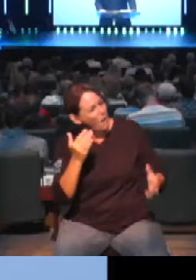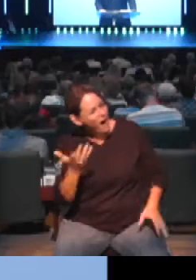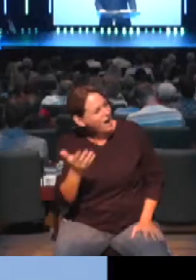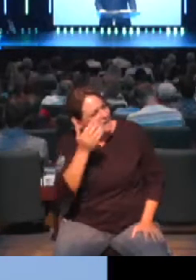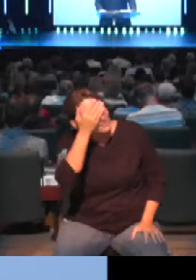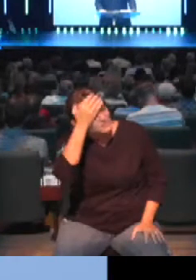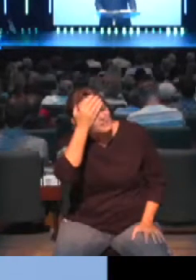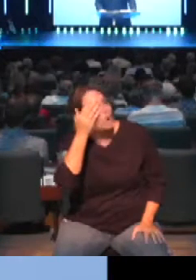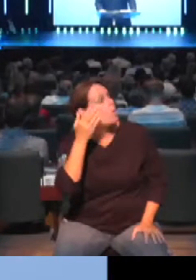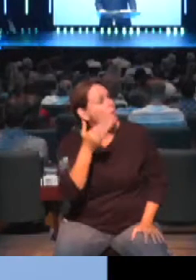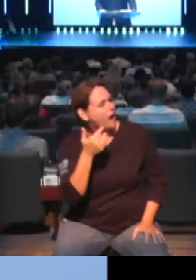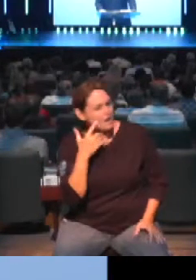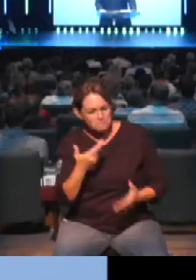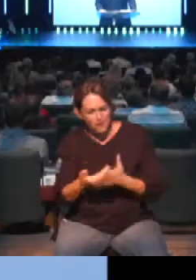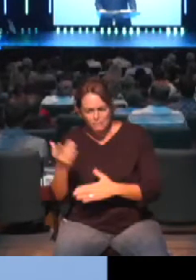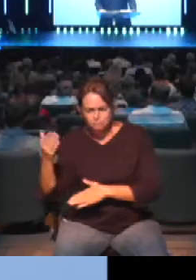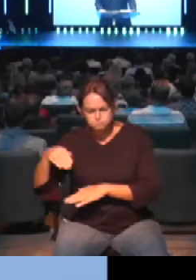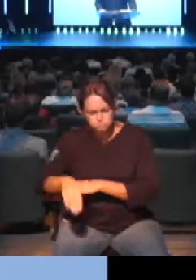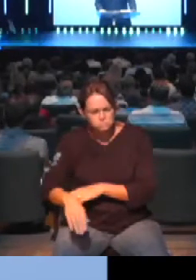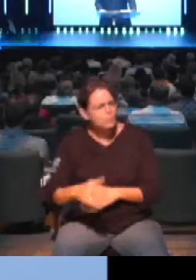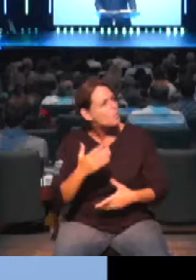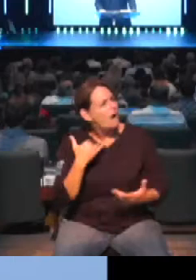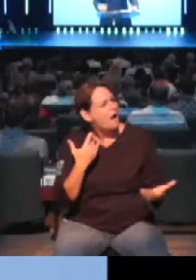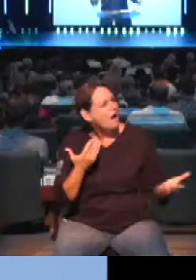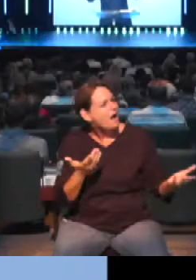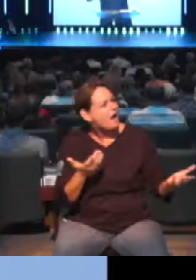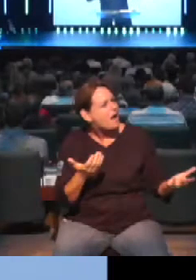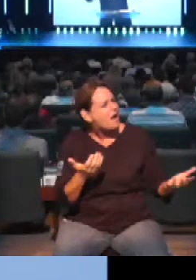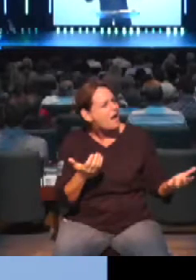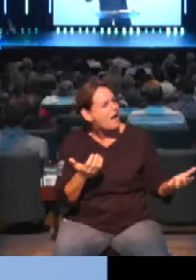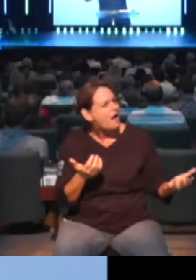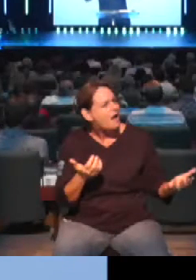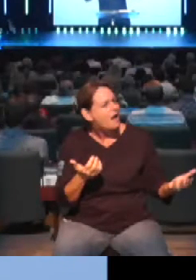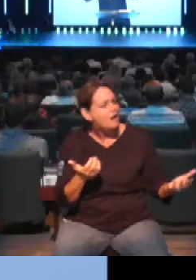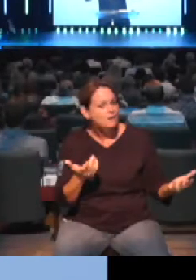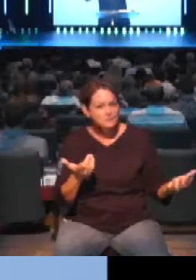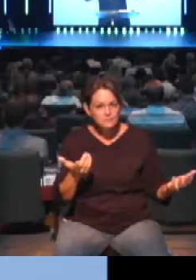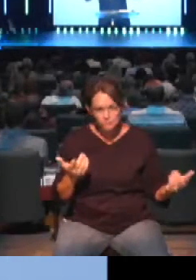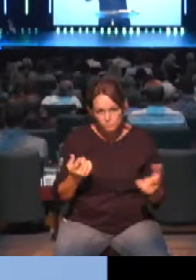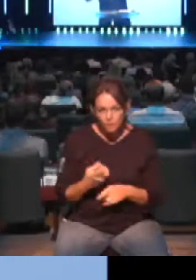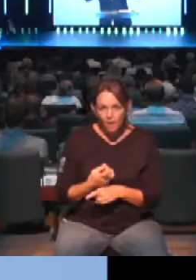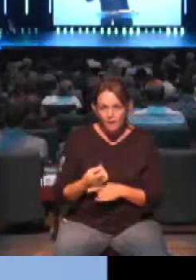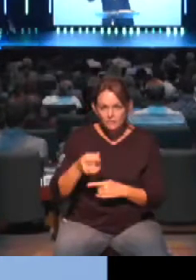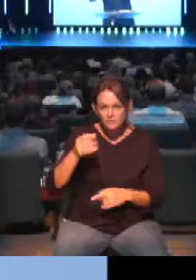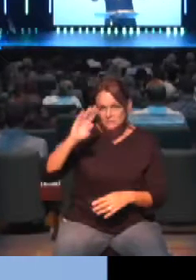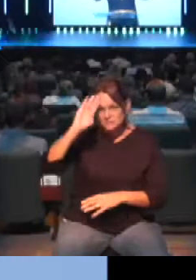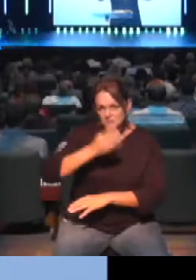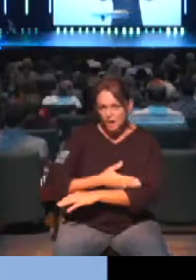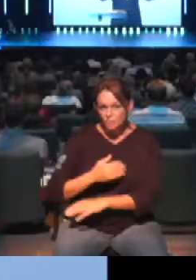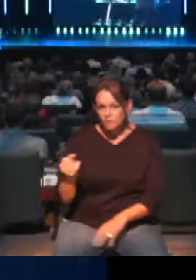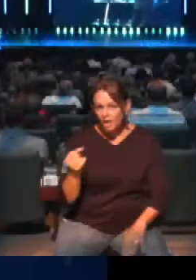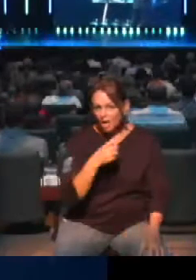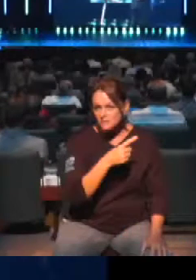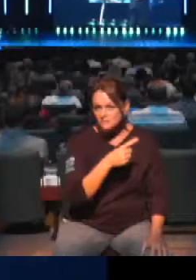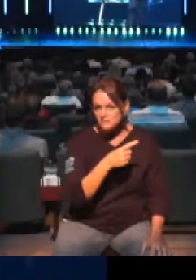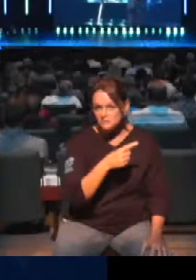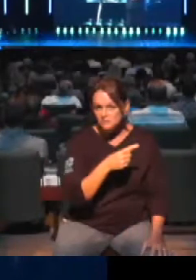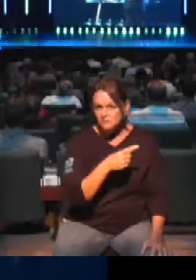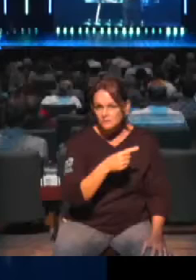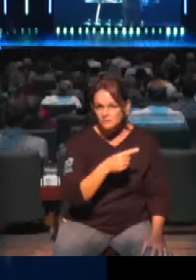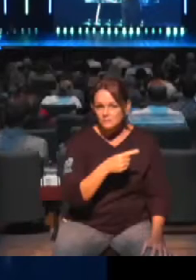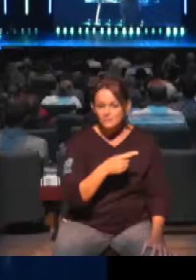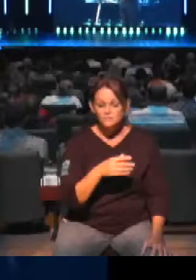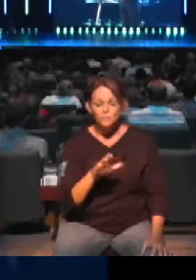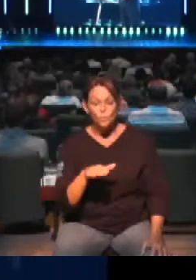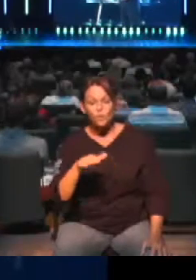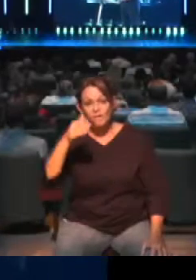do you kill these animals, Dad? Isn't that a logical, normal question? So God said, well, he's going to ask you